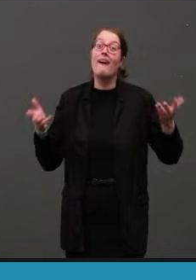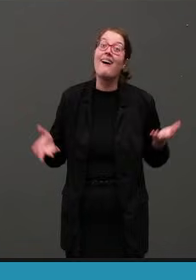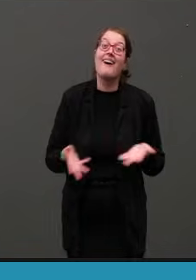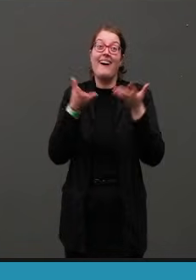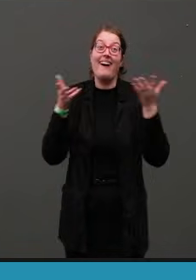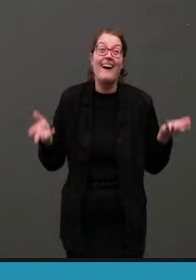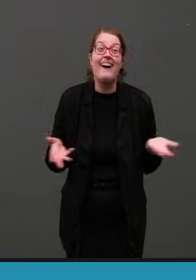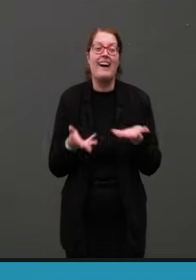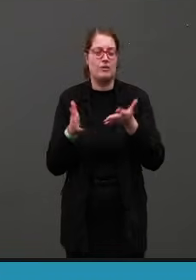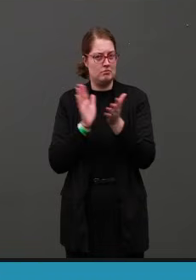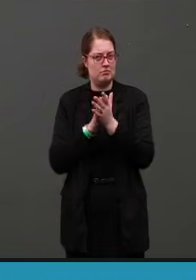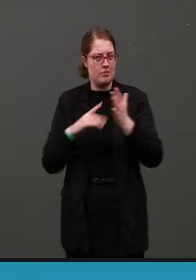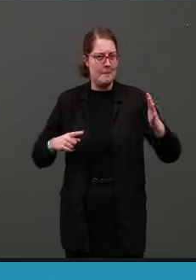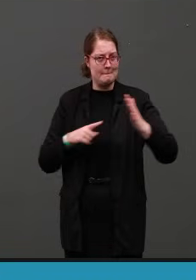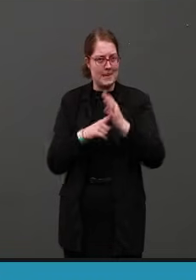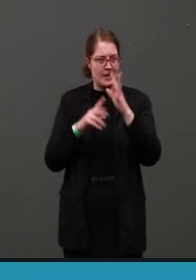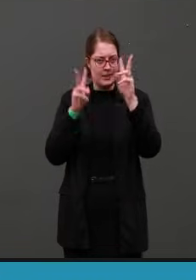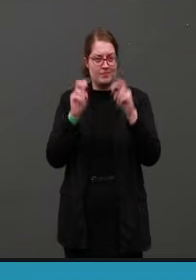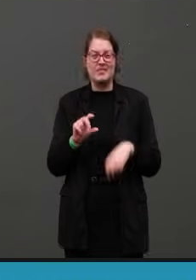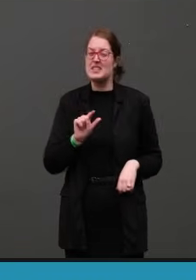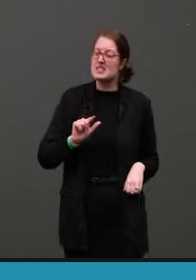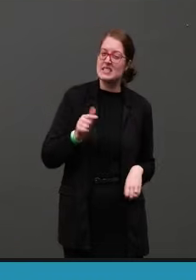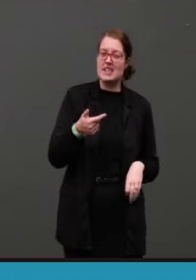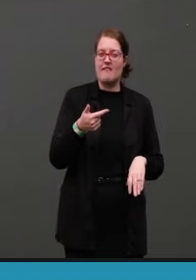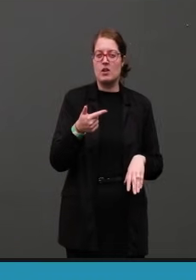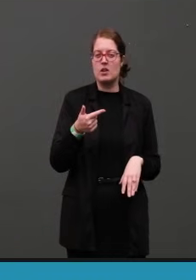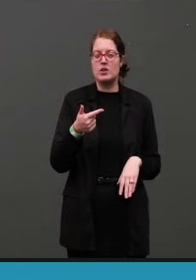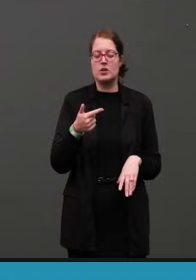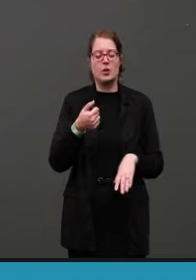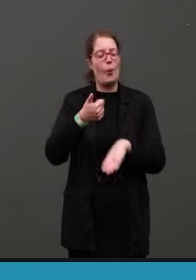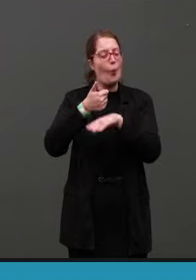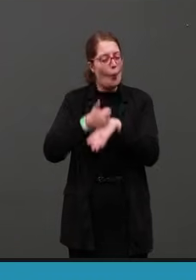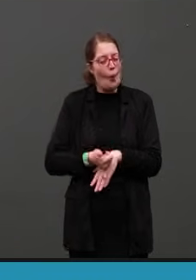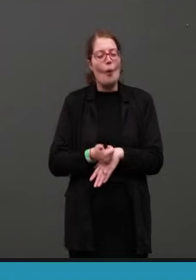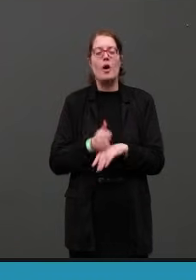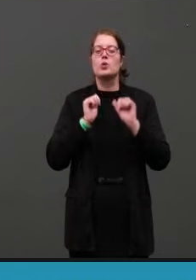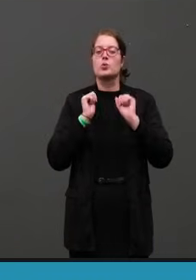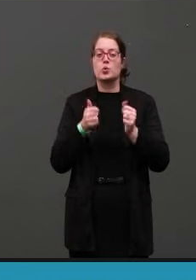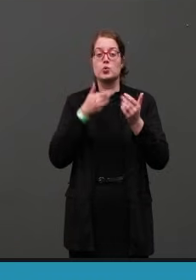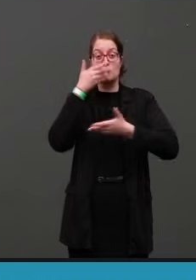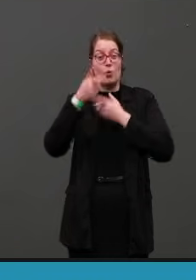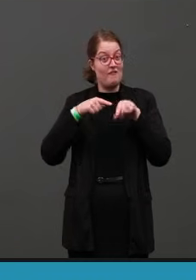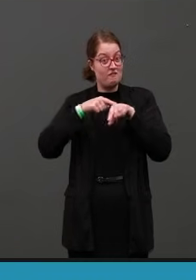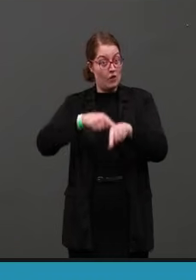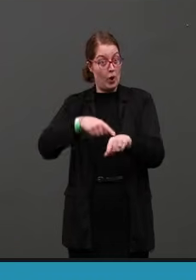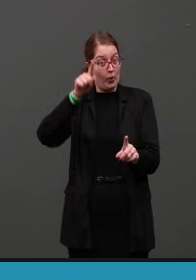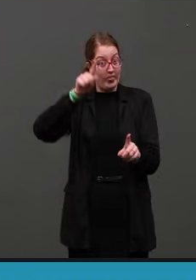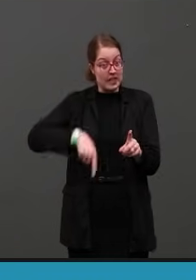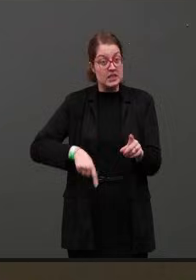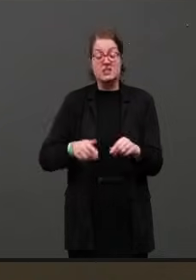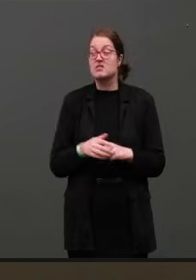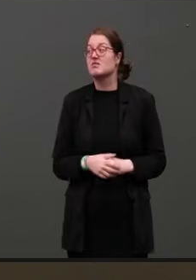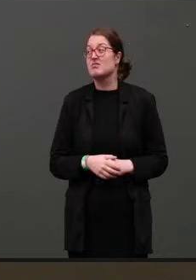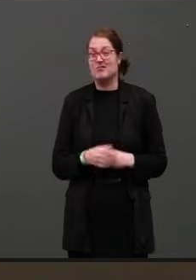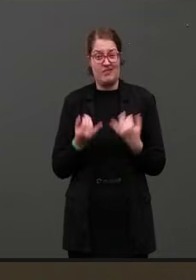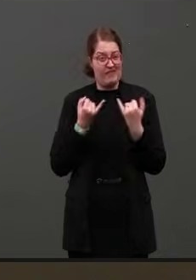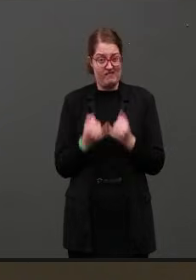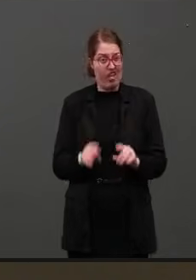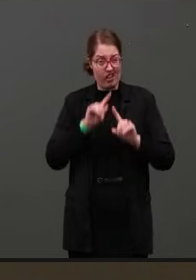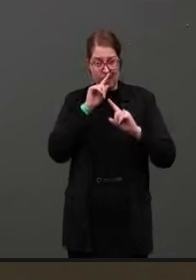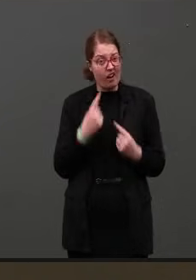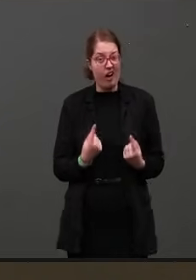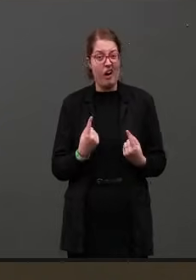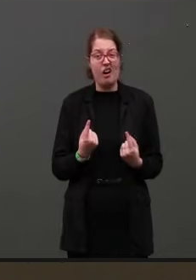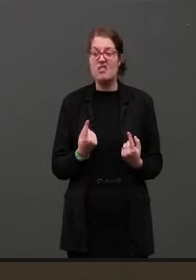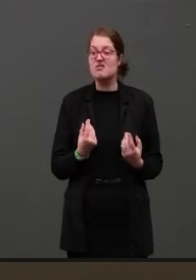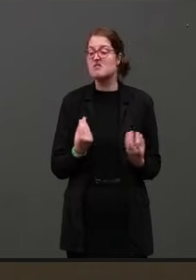it, there are 7 fundamentals to a great story. If you stick to these, you almost can't fail to produce something that your audience